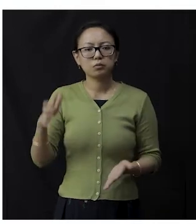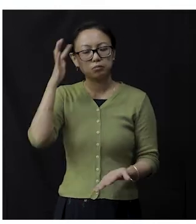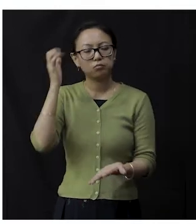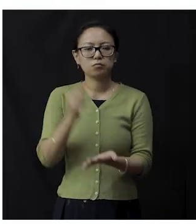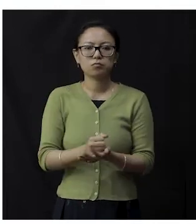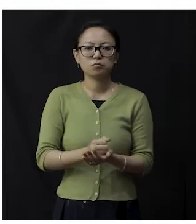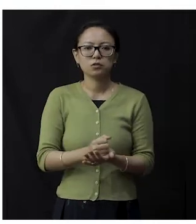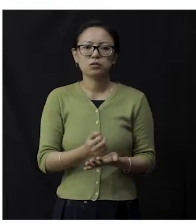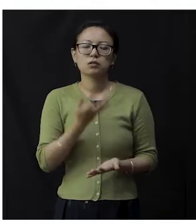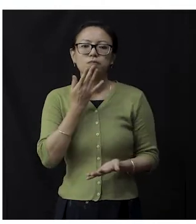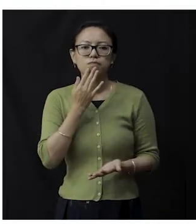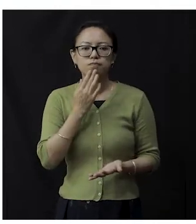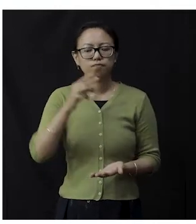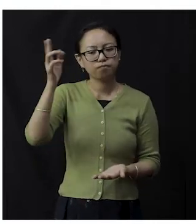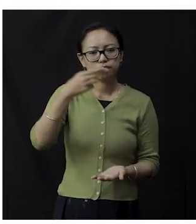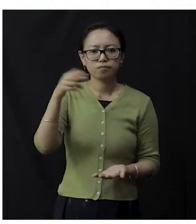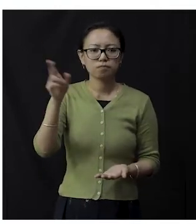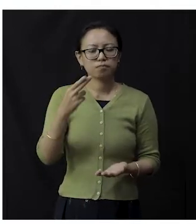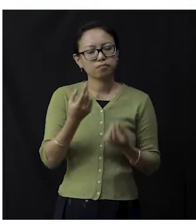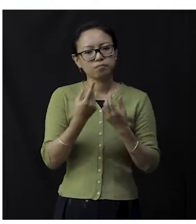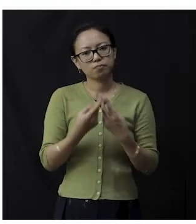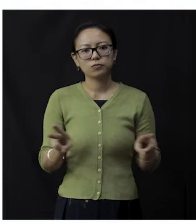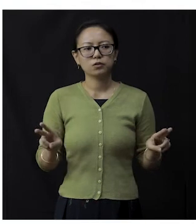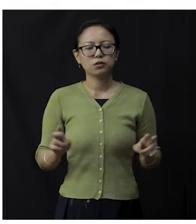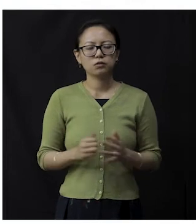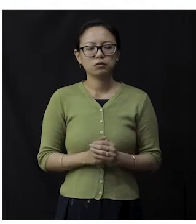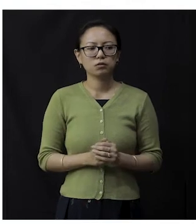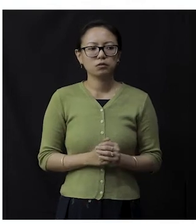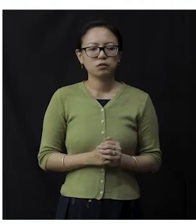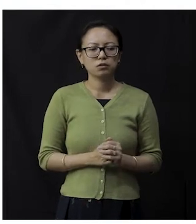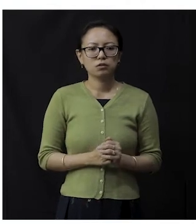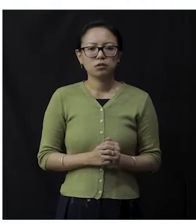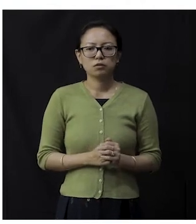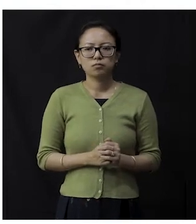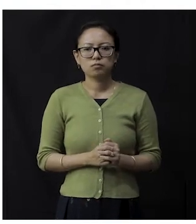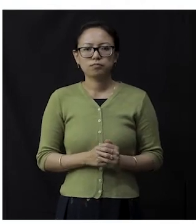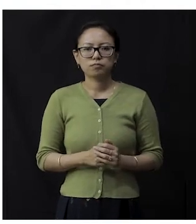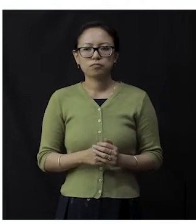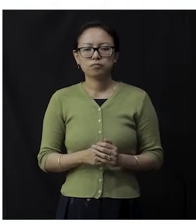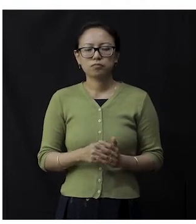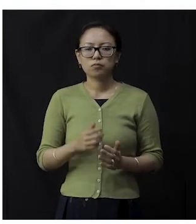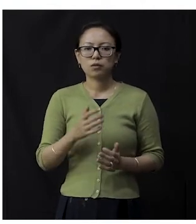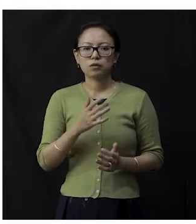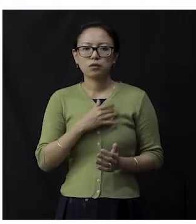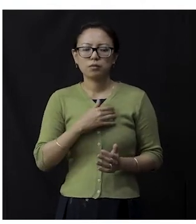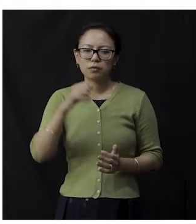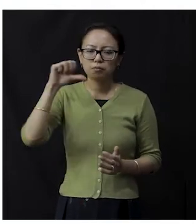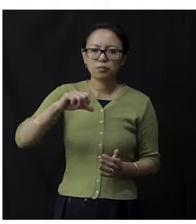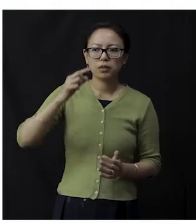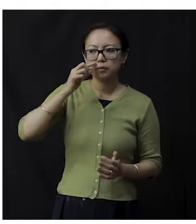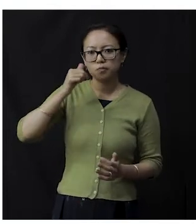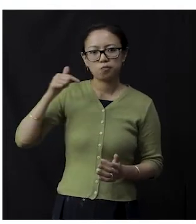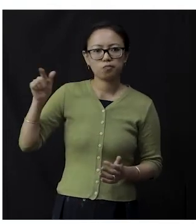After a few days, this ill mannered man, the man who did not behave very well,